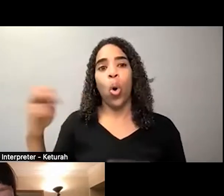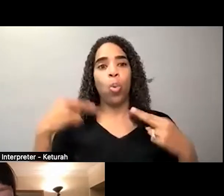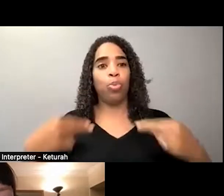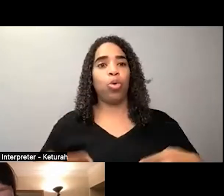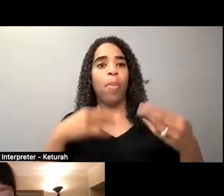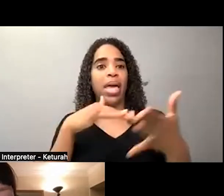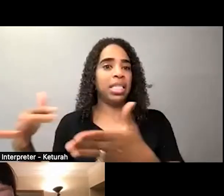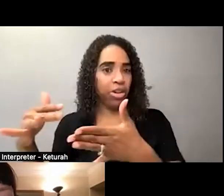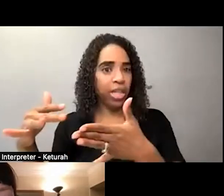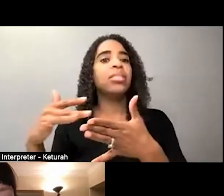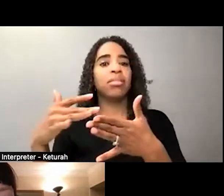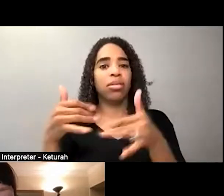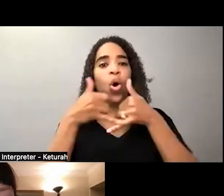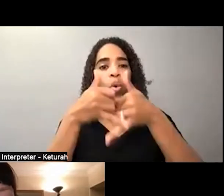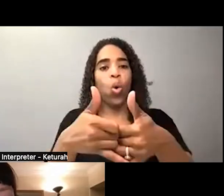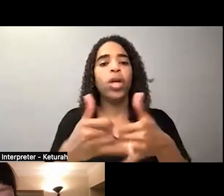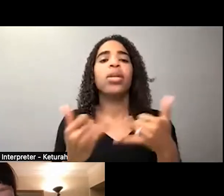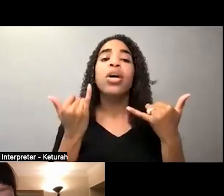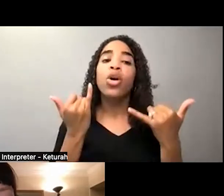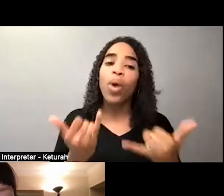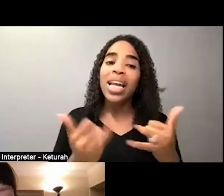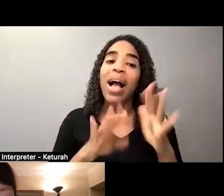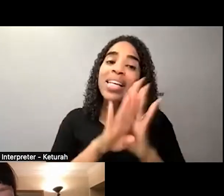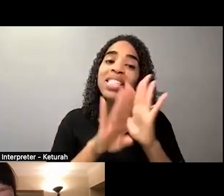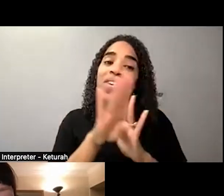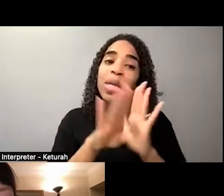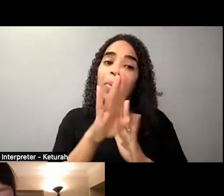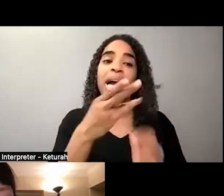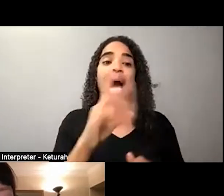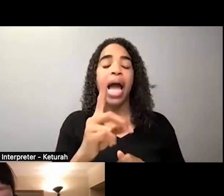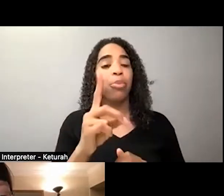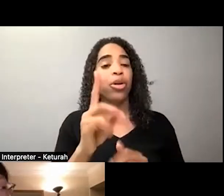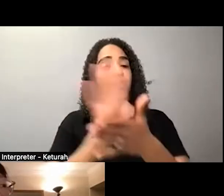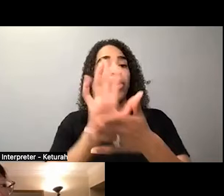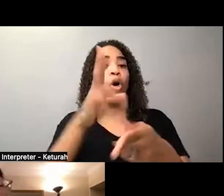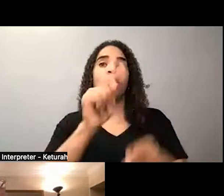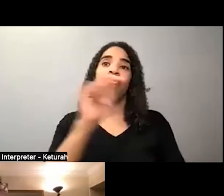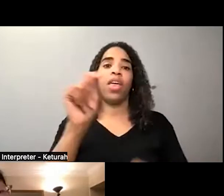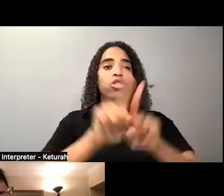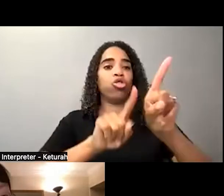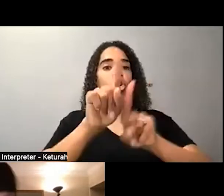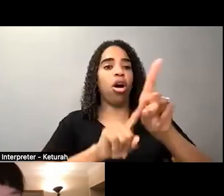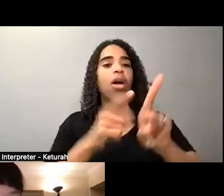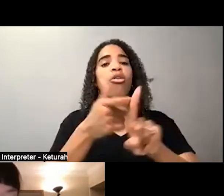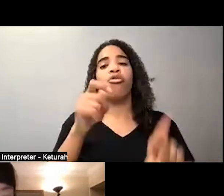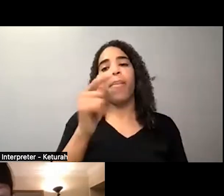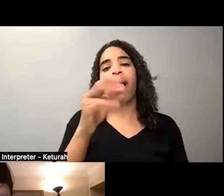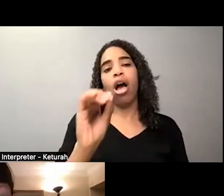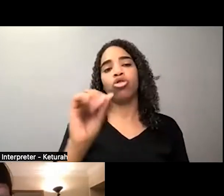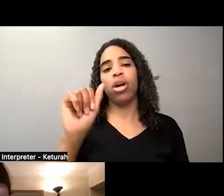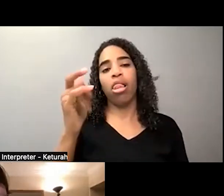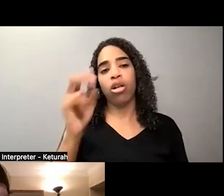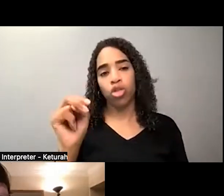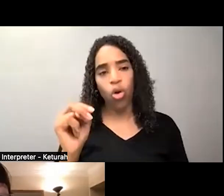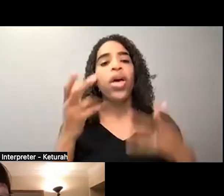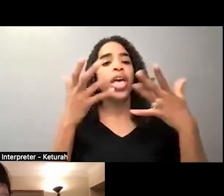at Full Frame. He's currently developing the hybrid feature film entitled The Star by Alejandro Alonso, which is already